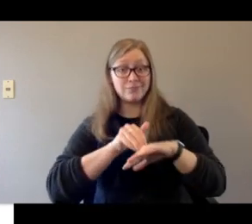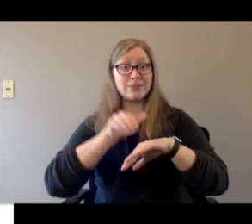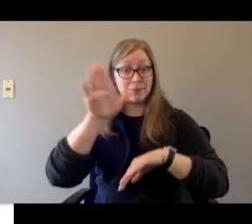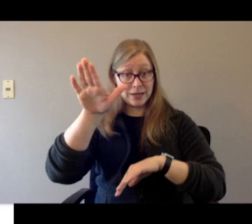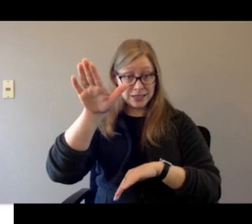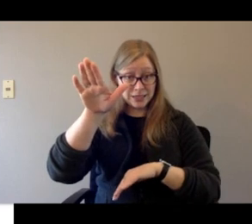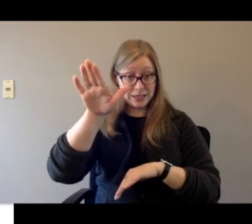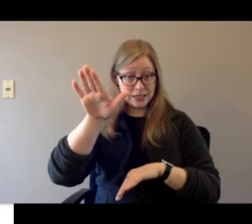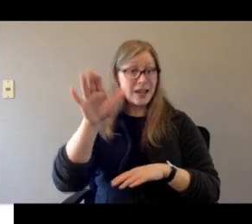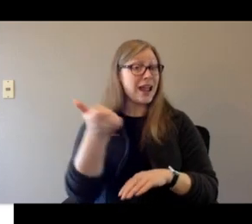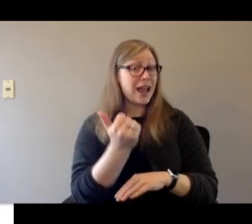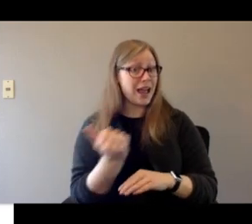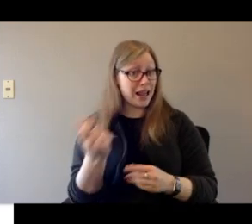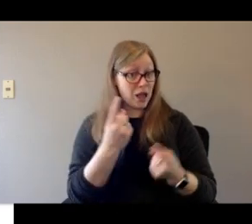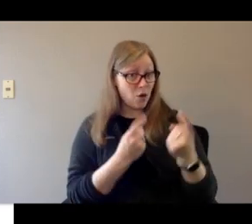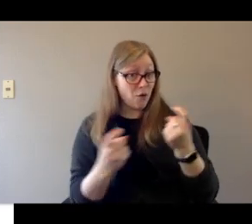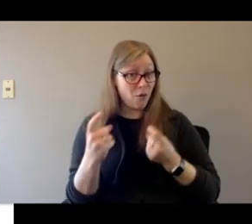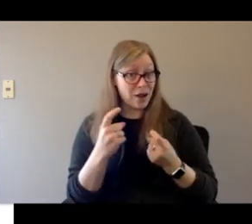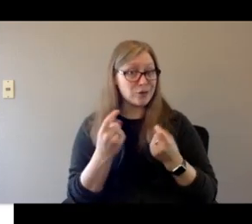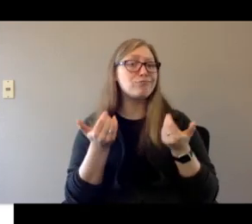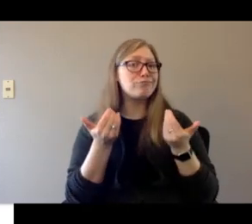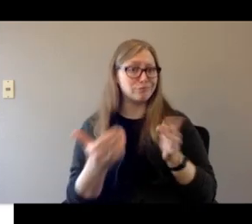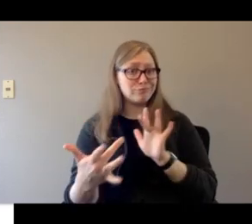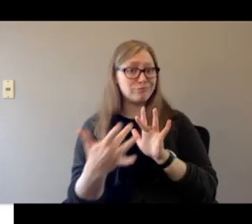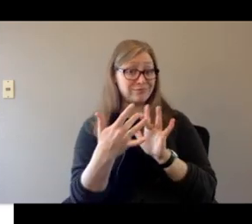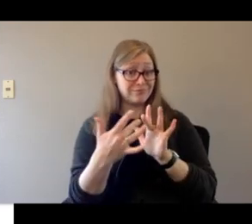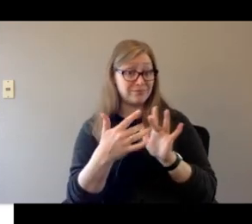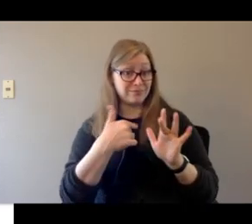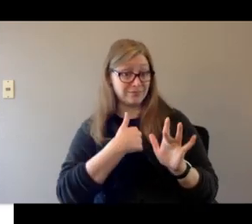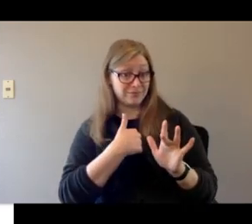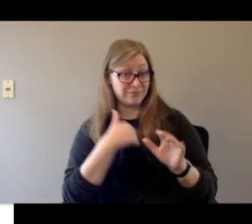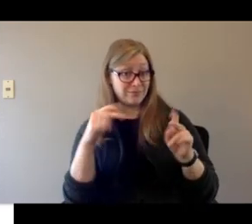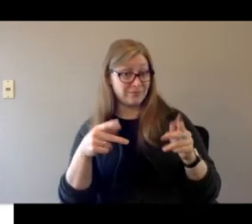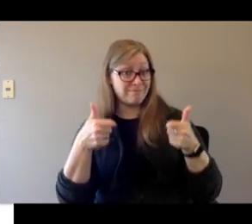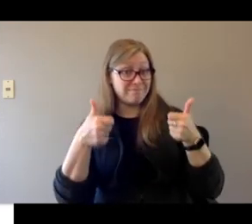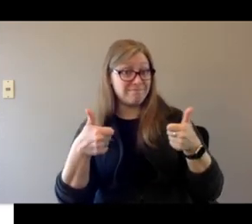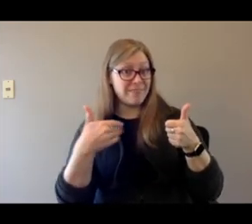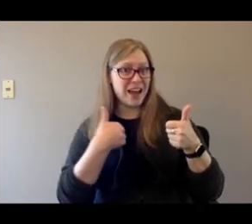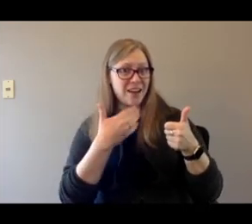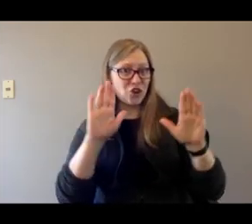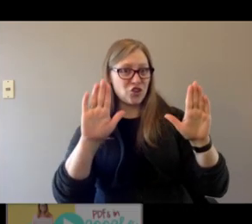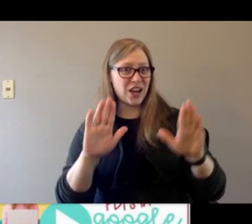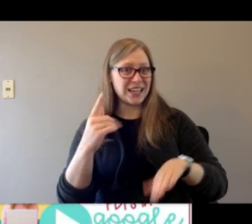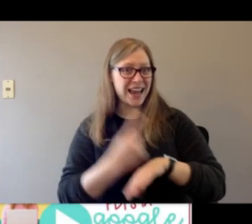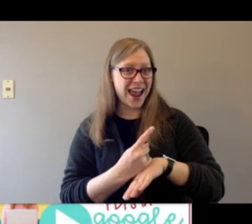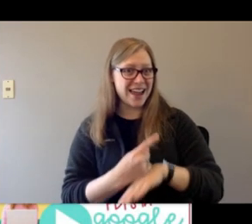this quiz. If you have any questions, please feel free to reach out. Thanks. Have a great day.